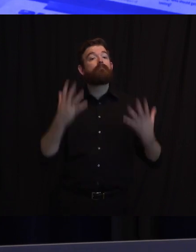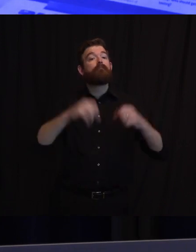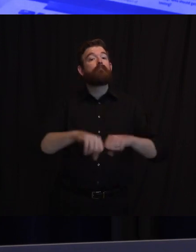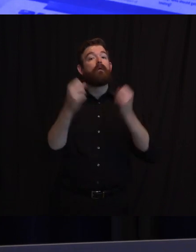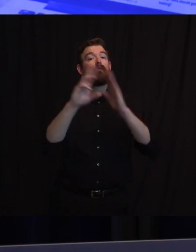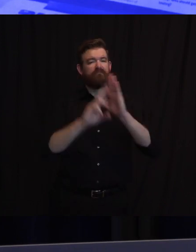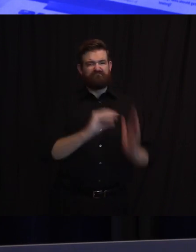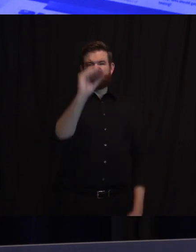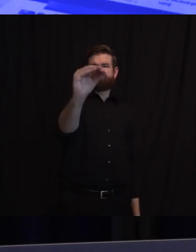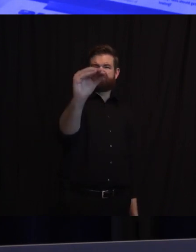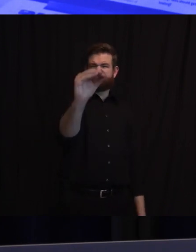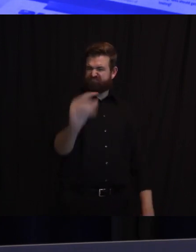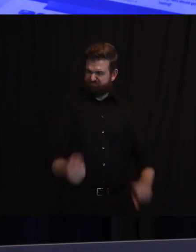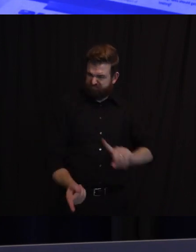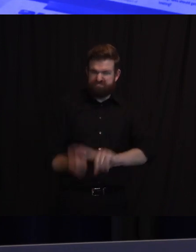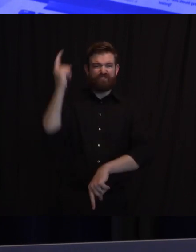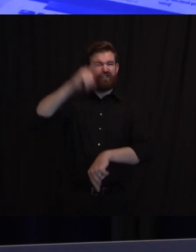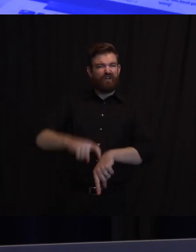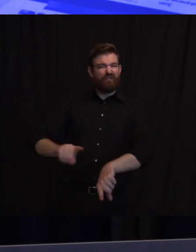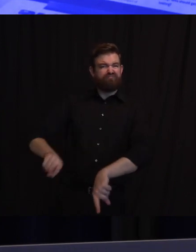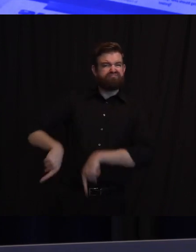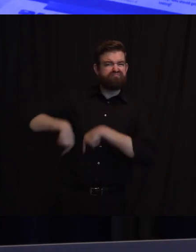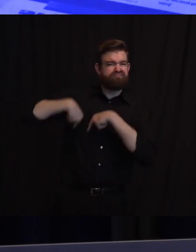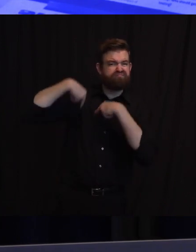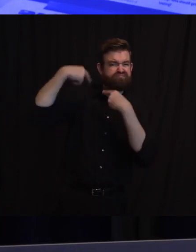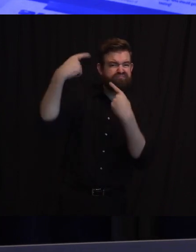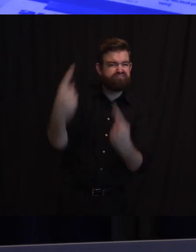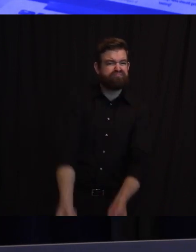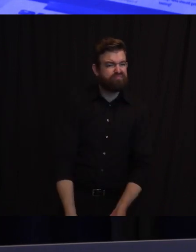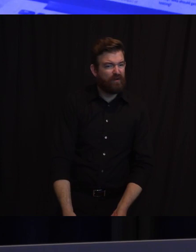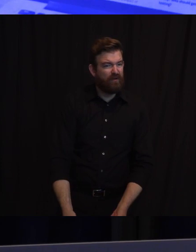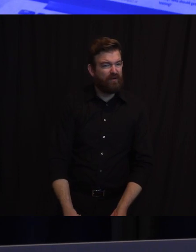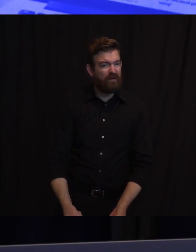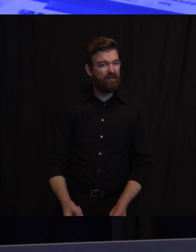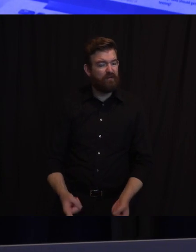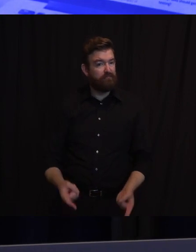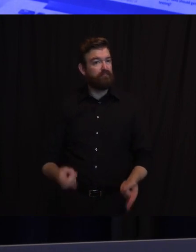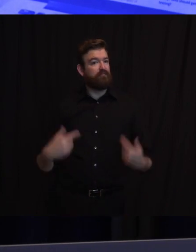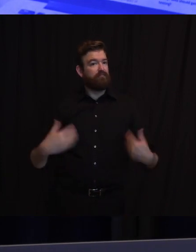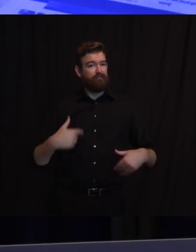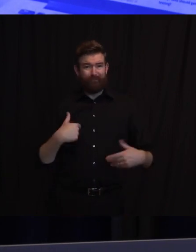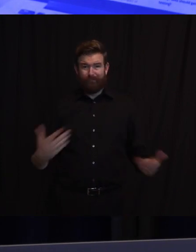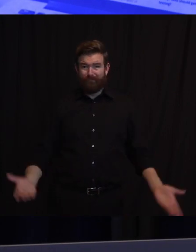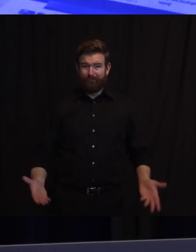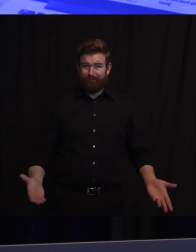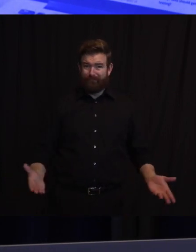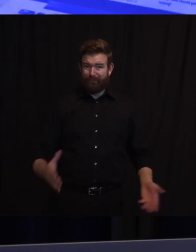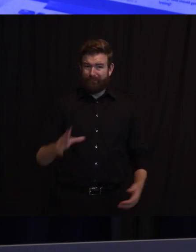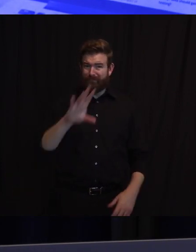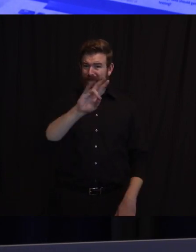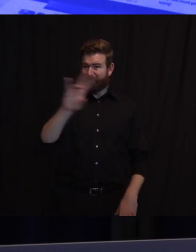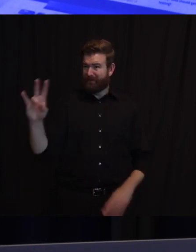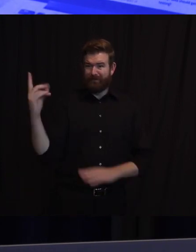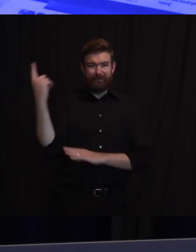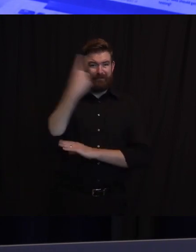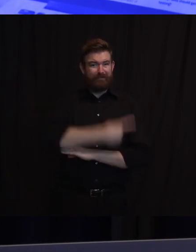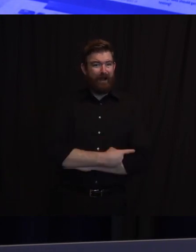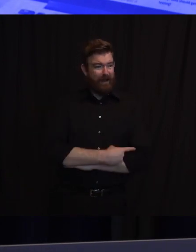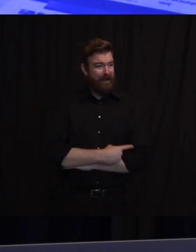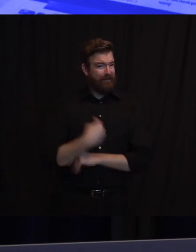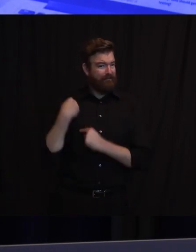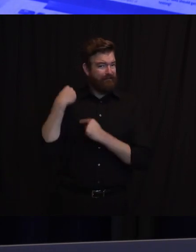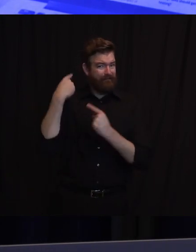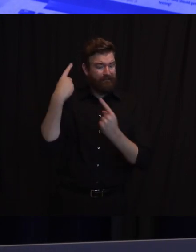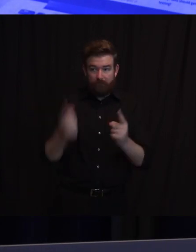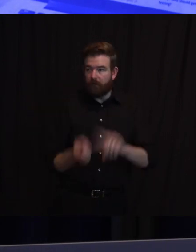in 77 press conferences, so appreciate that. And I'll just add that this morning I